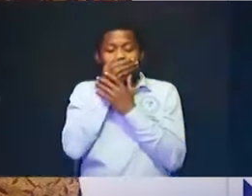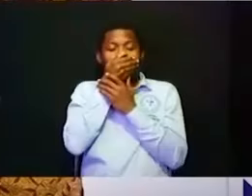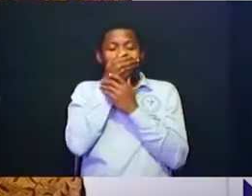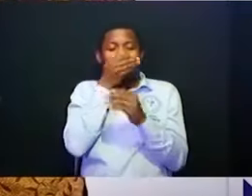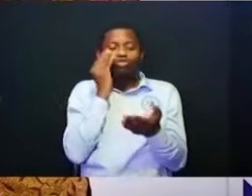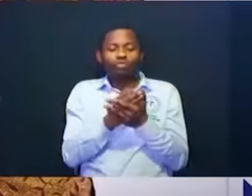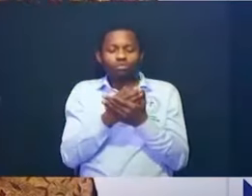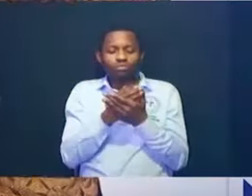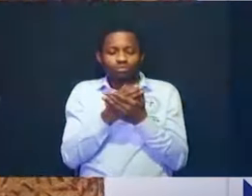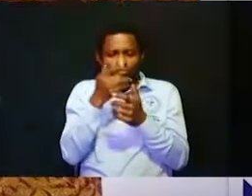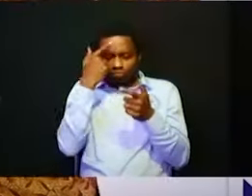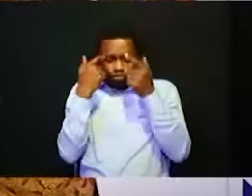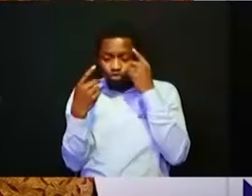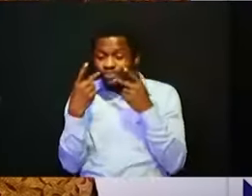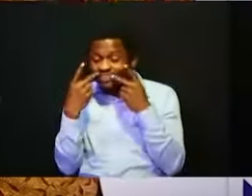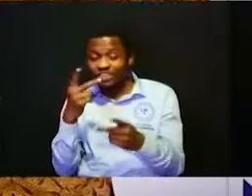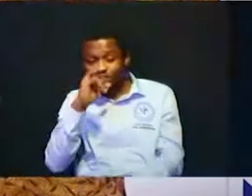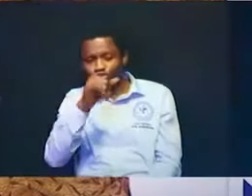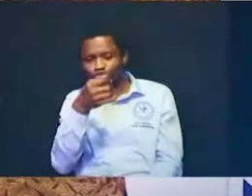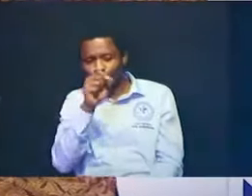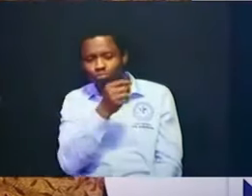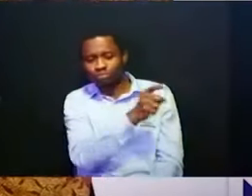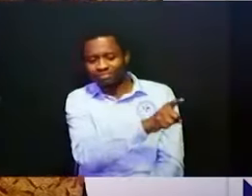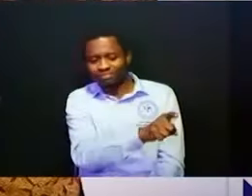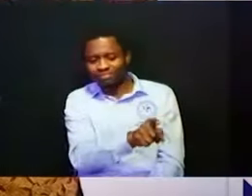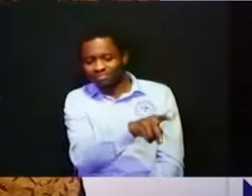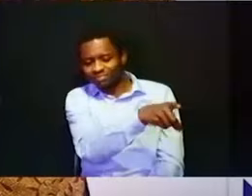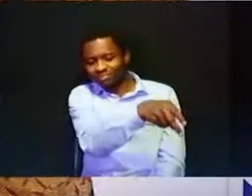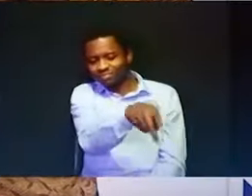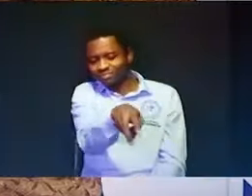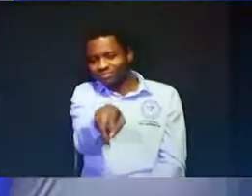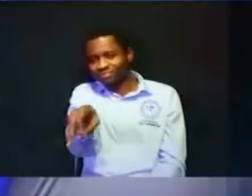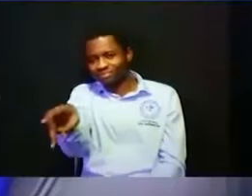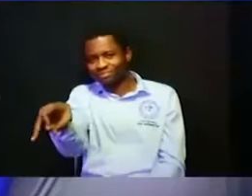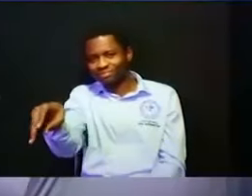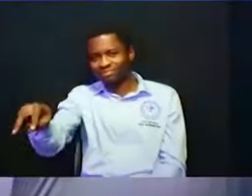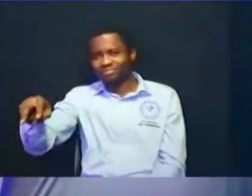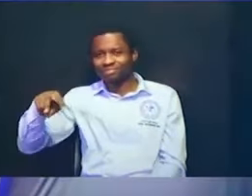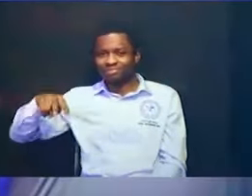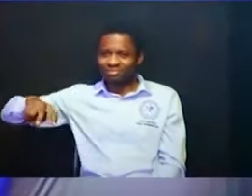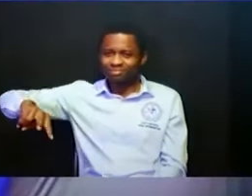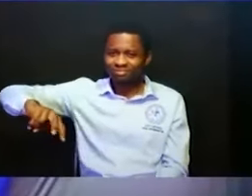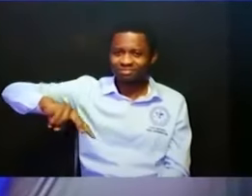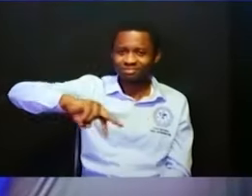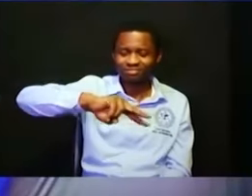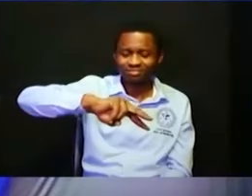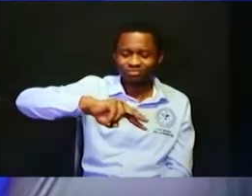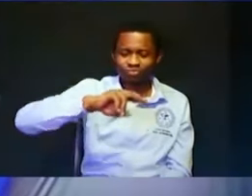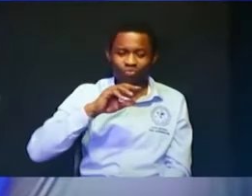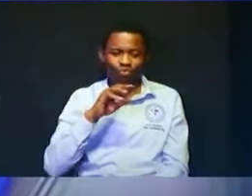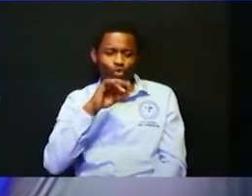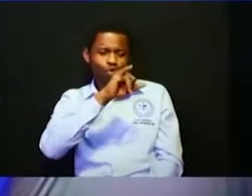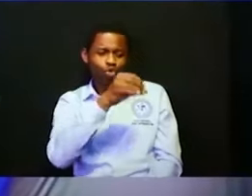by seeing his face. So, who know, keke? Good name, purchasing favors without compulsion. A